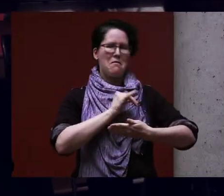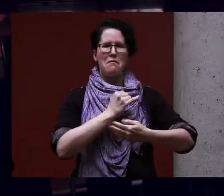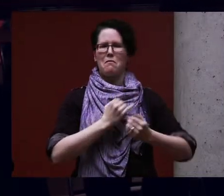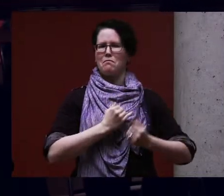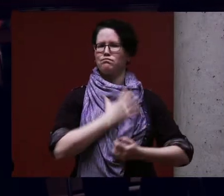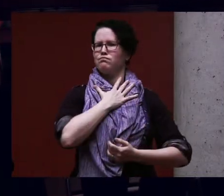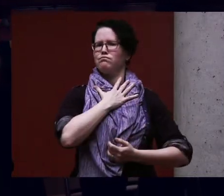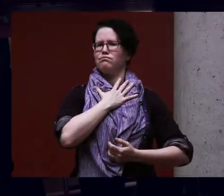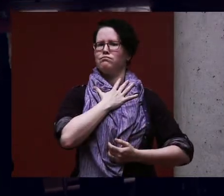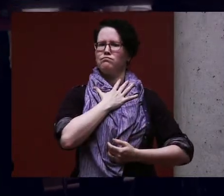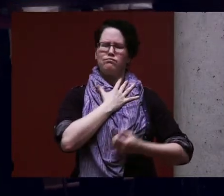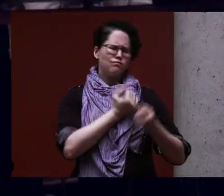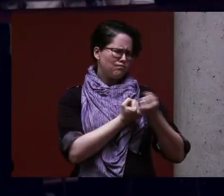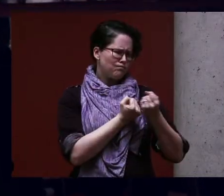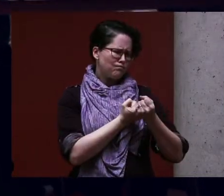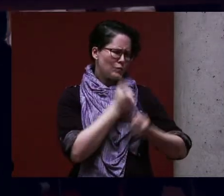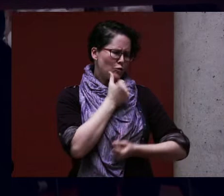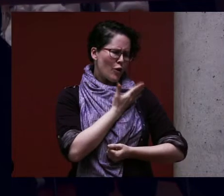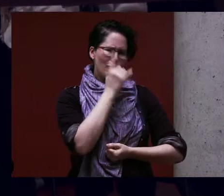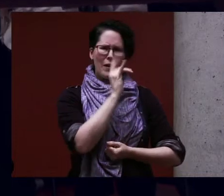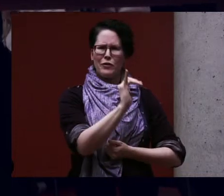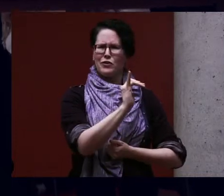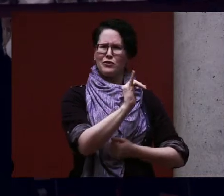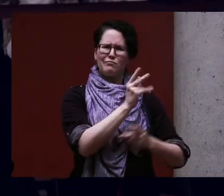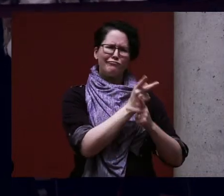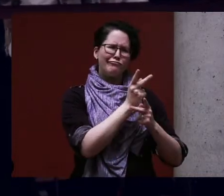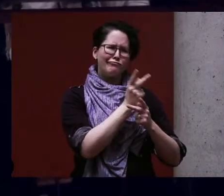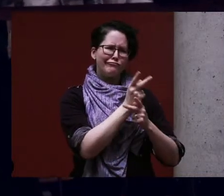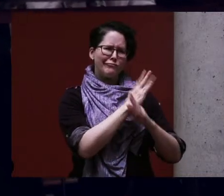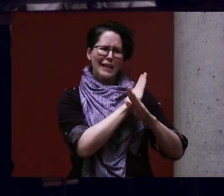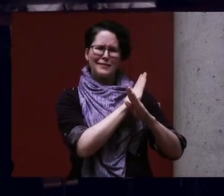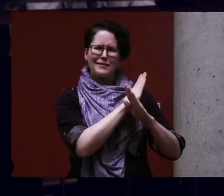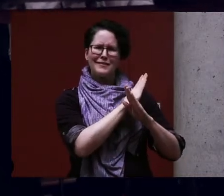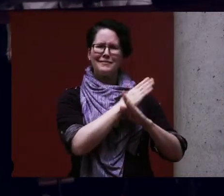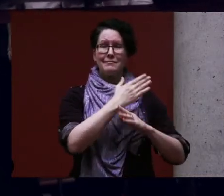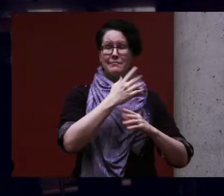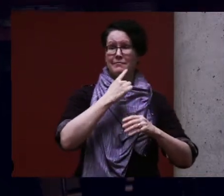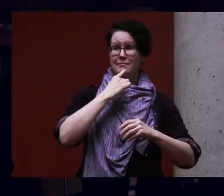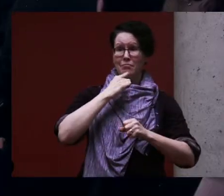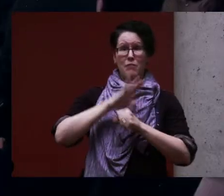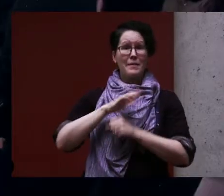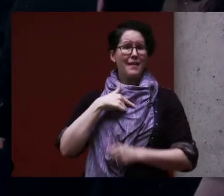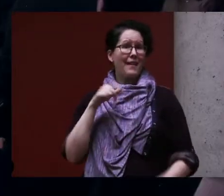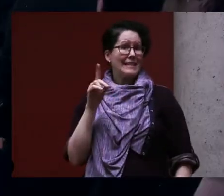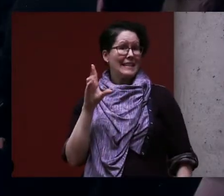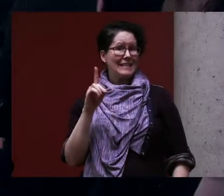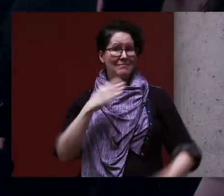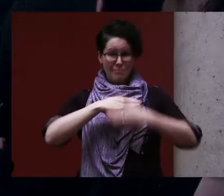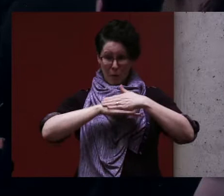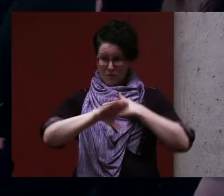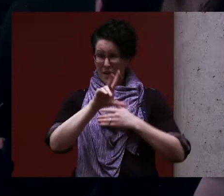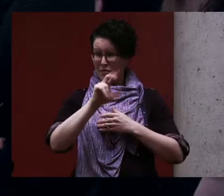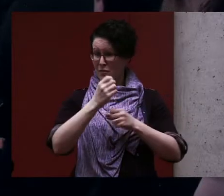be there for her, you will always love her and keep her safe. I certainly made those promises to my daughter nearly 30 years